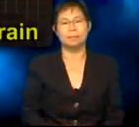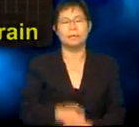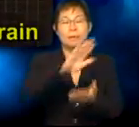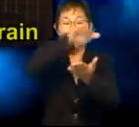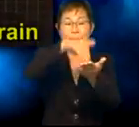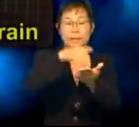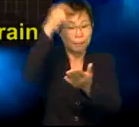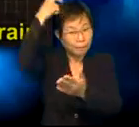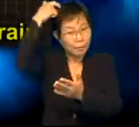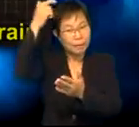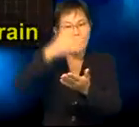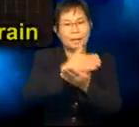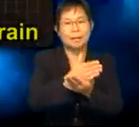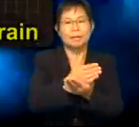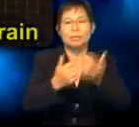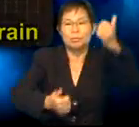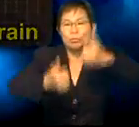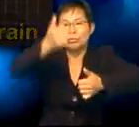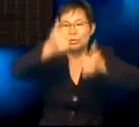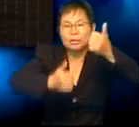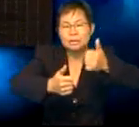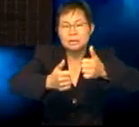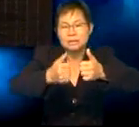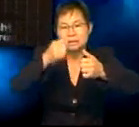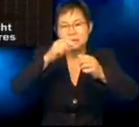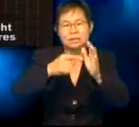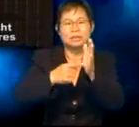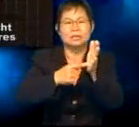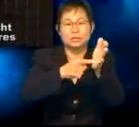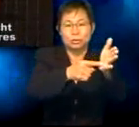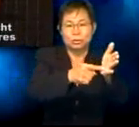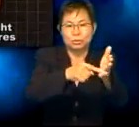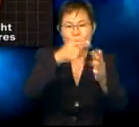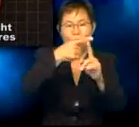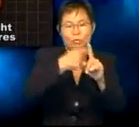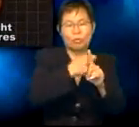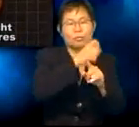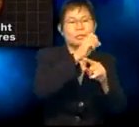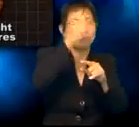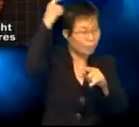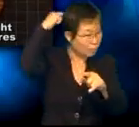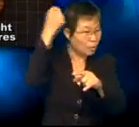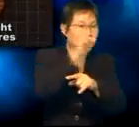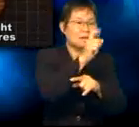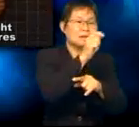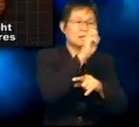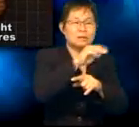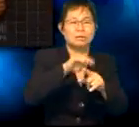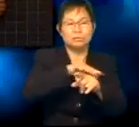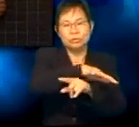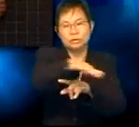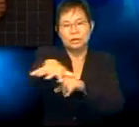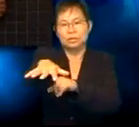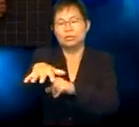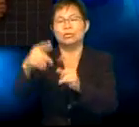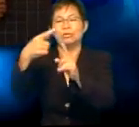The midbrain is a path on which nerve signals are sent from the brainstem to the left and right hemispheres of your